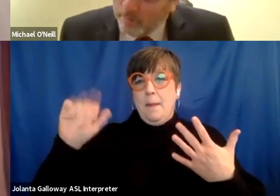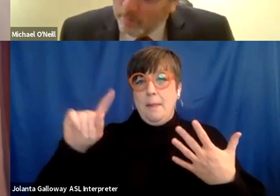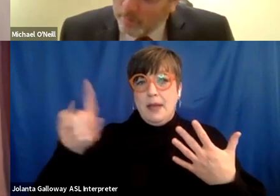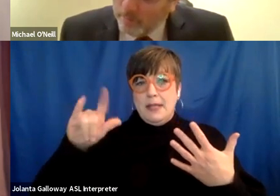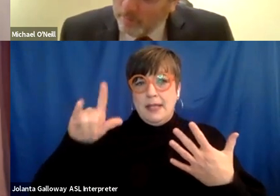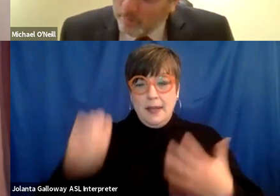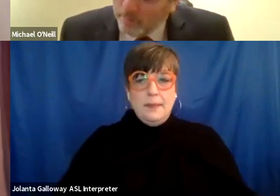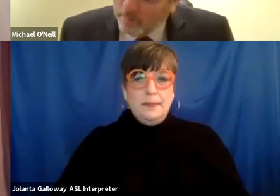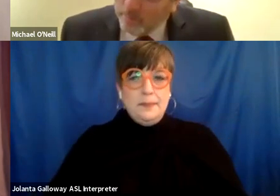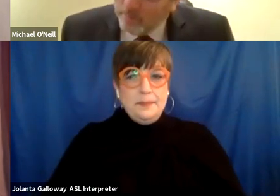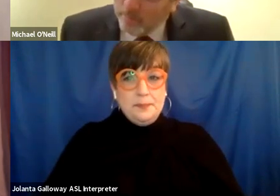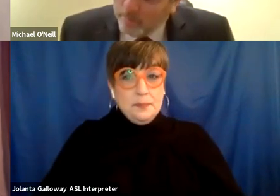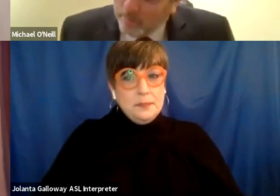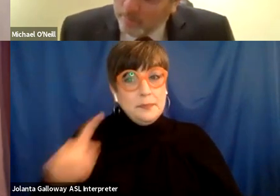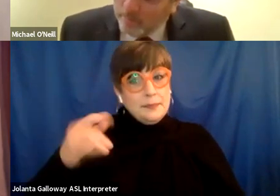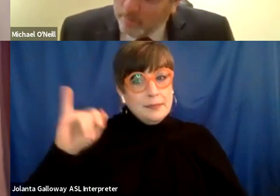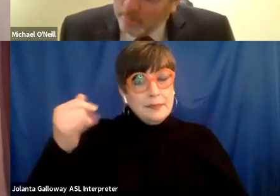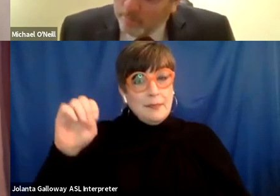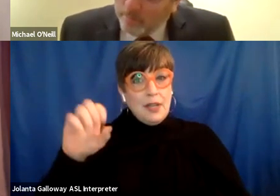Jess?